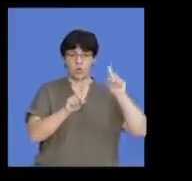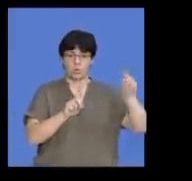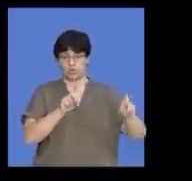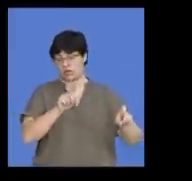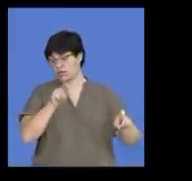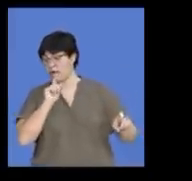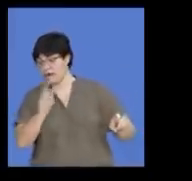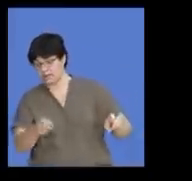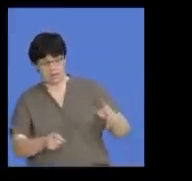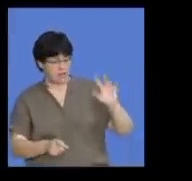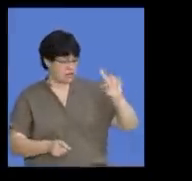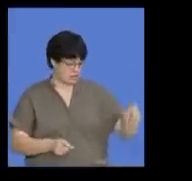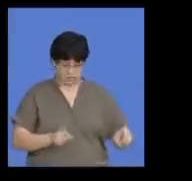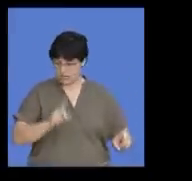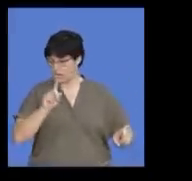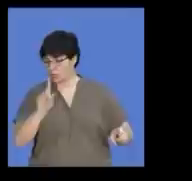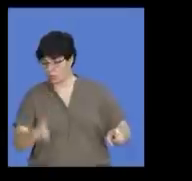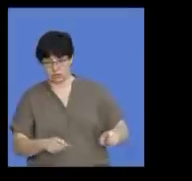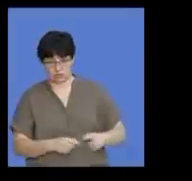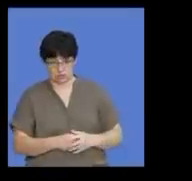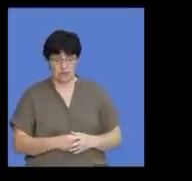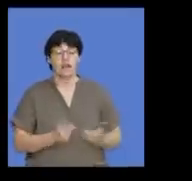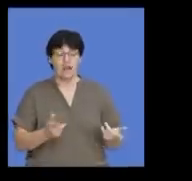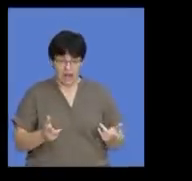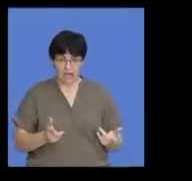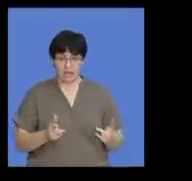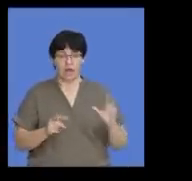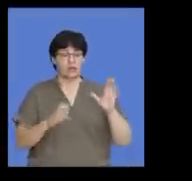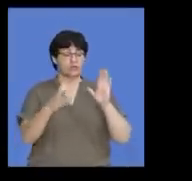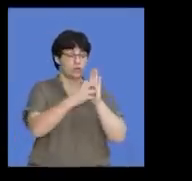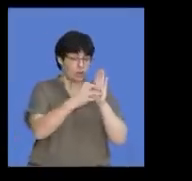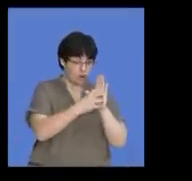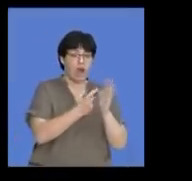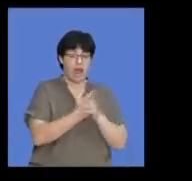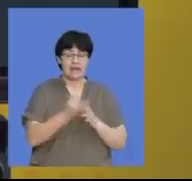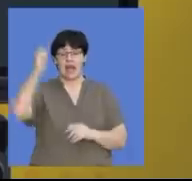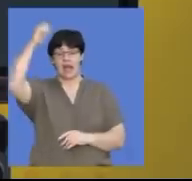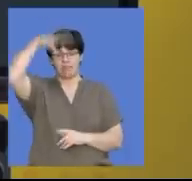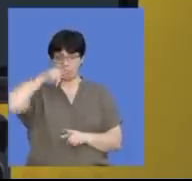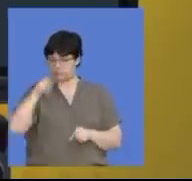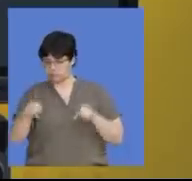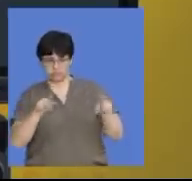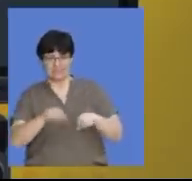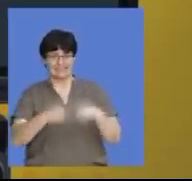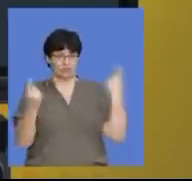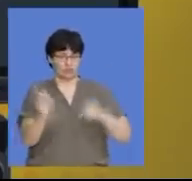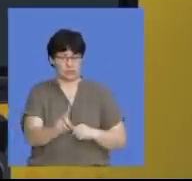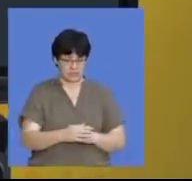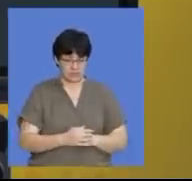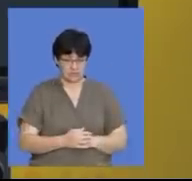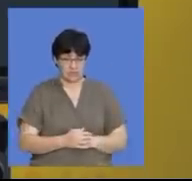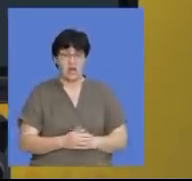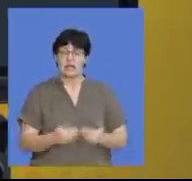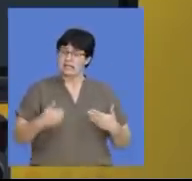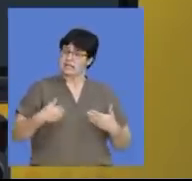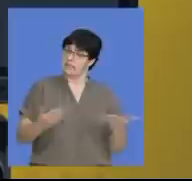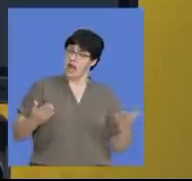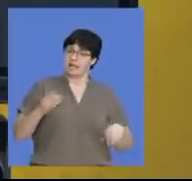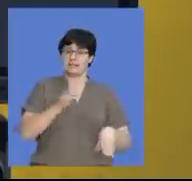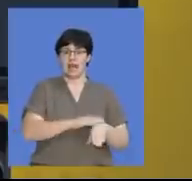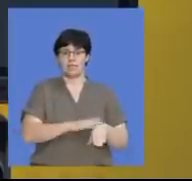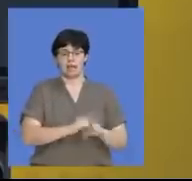each exam by orienteering your topographical map as well as your aerial photograph. Take the time at the beginning of the exam